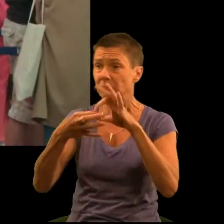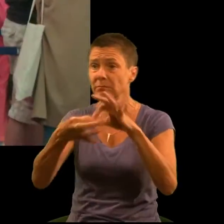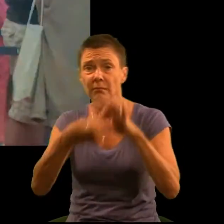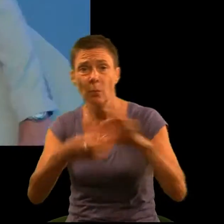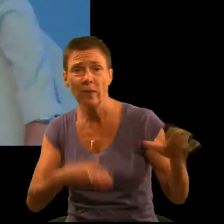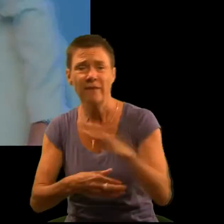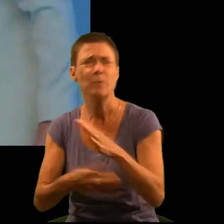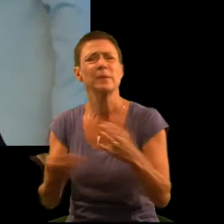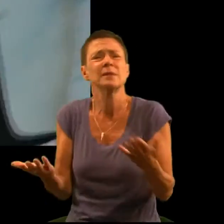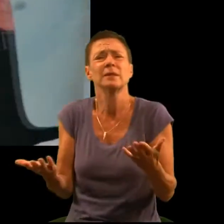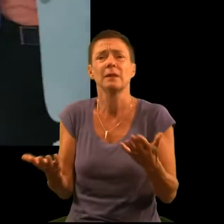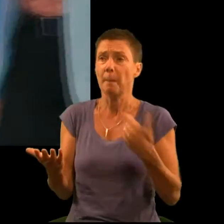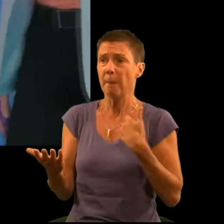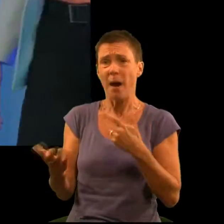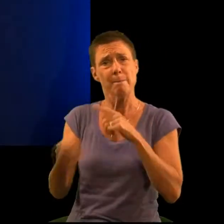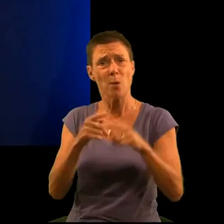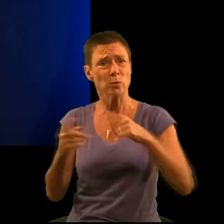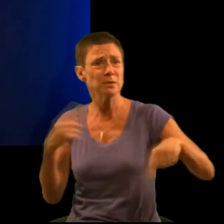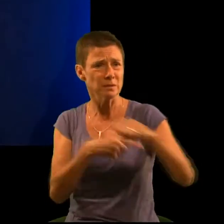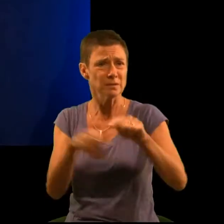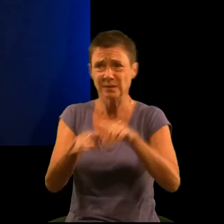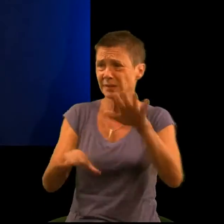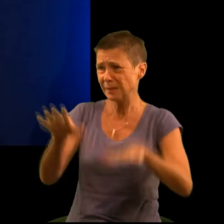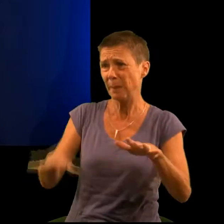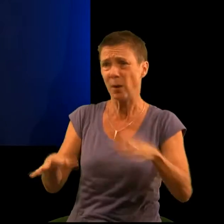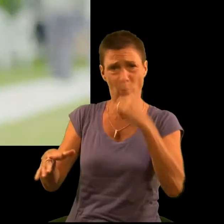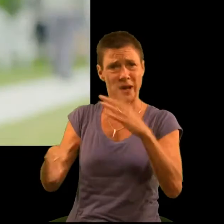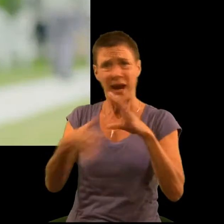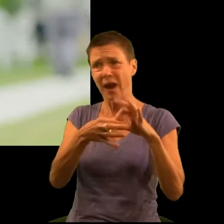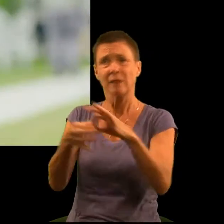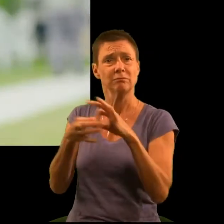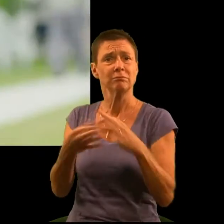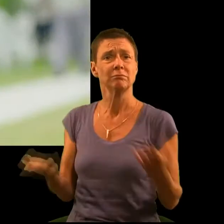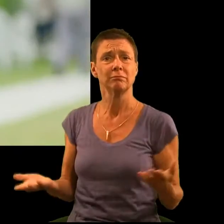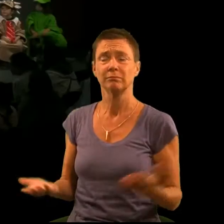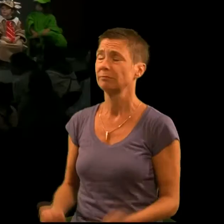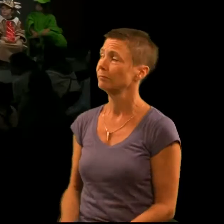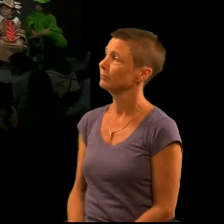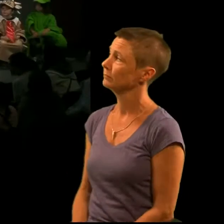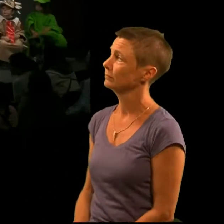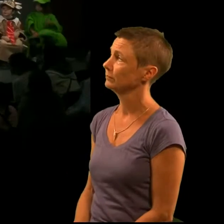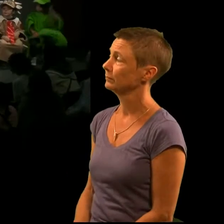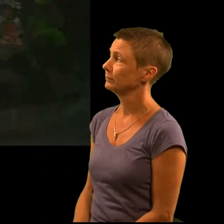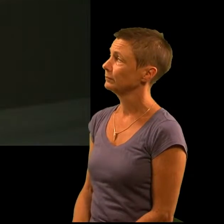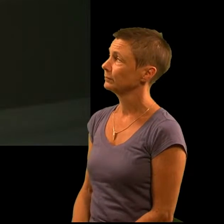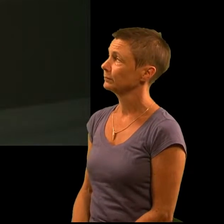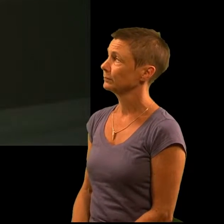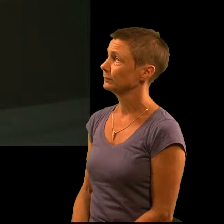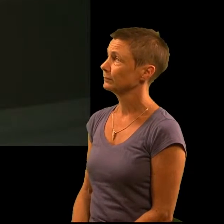with, but most of us are a complex mass of different things.